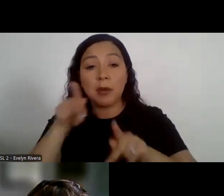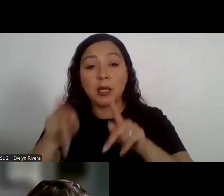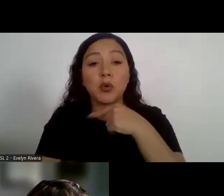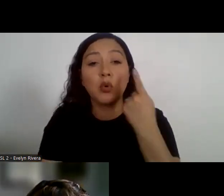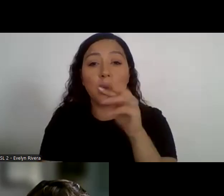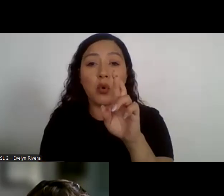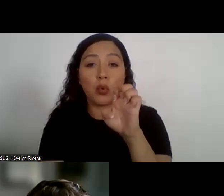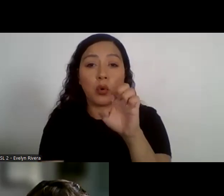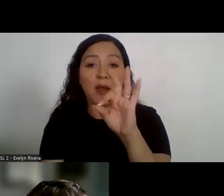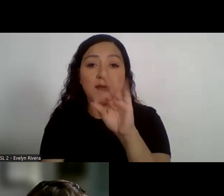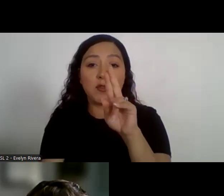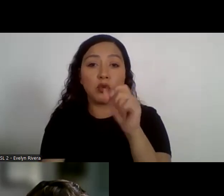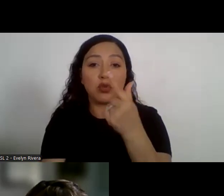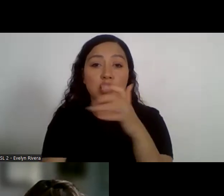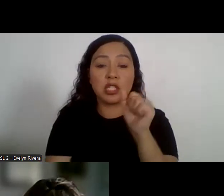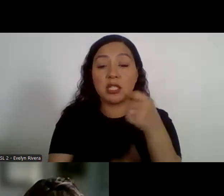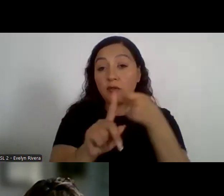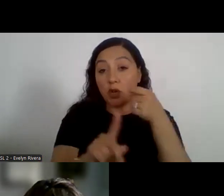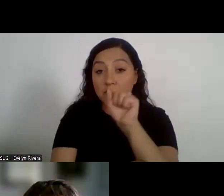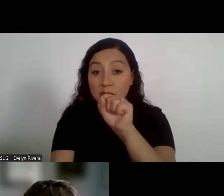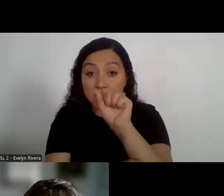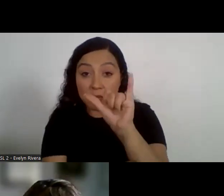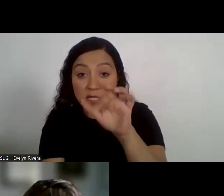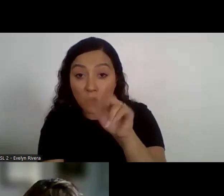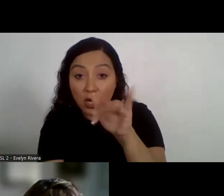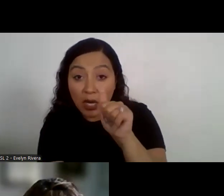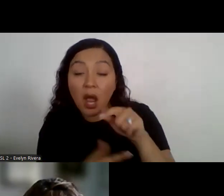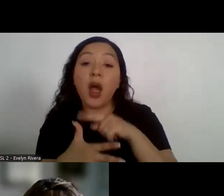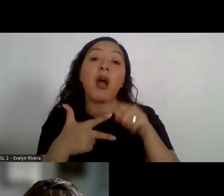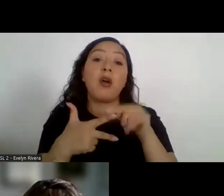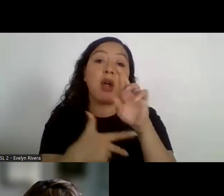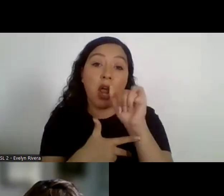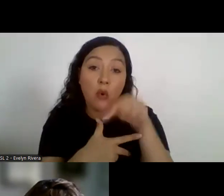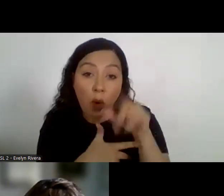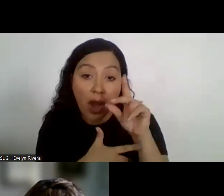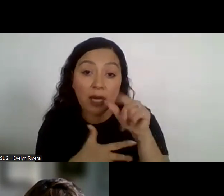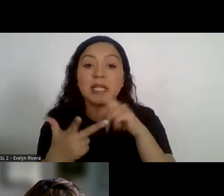from, Syria or Iraq or different parts of the Middle East, for example. And similarly in the Latino